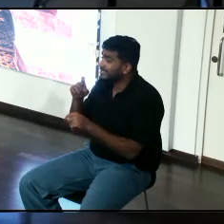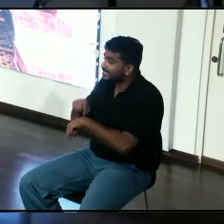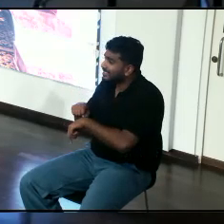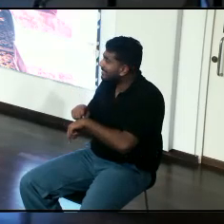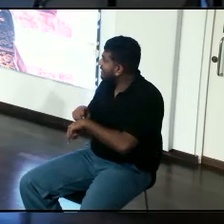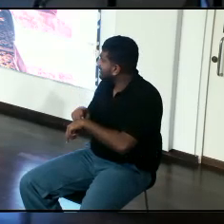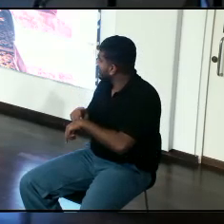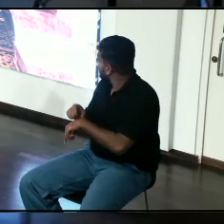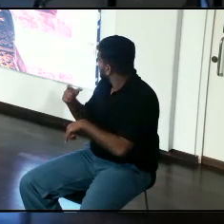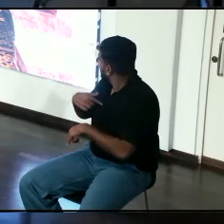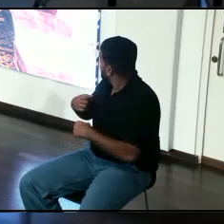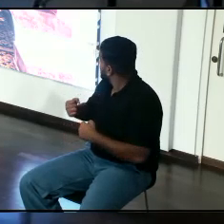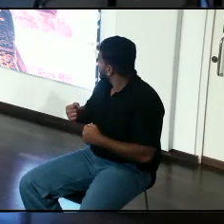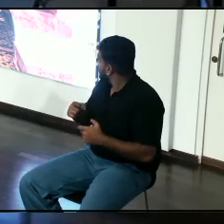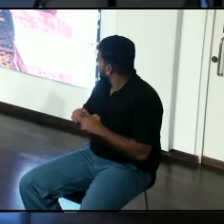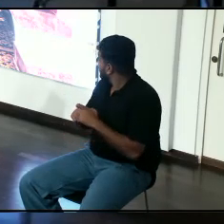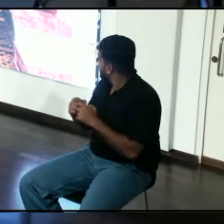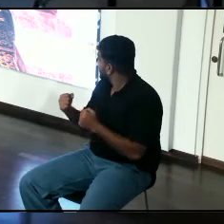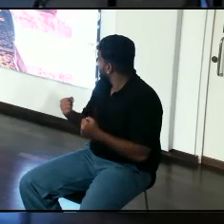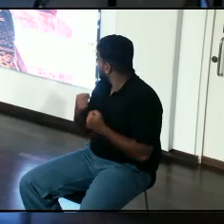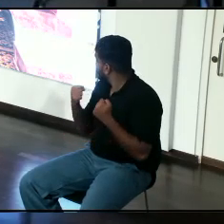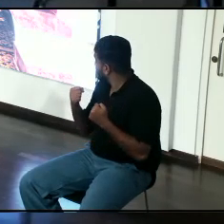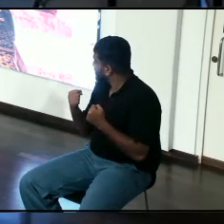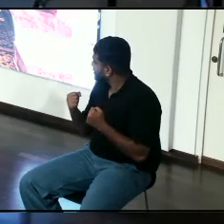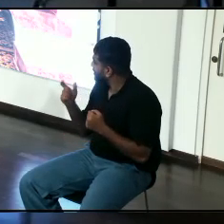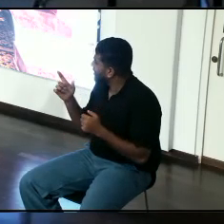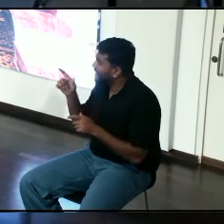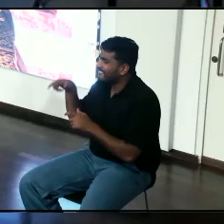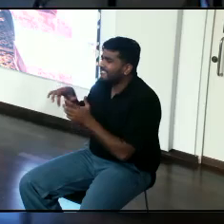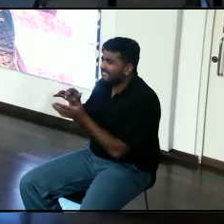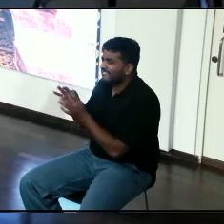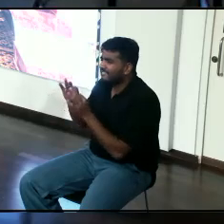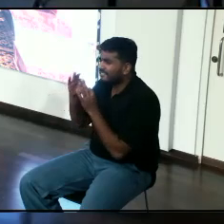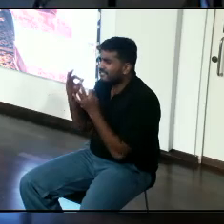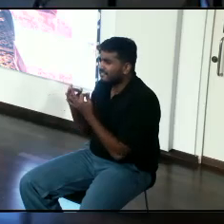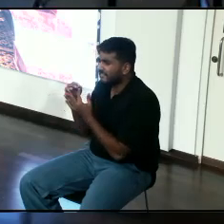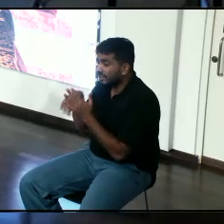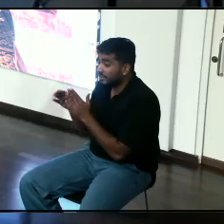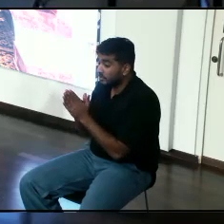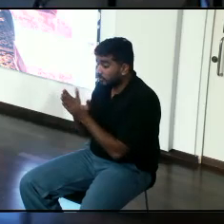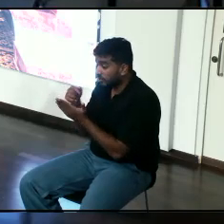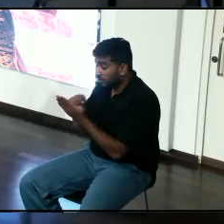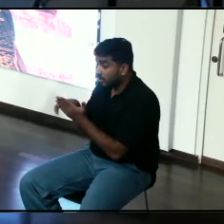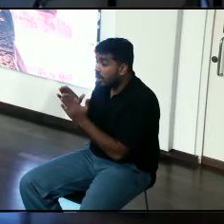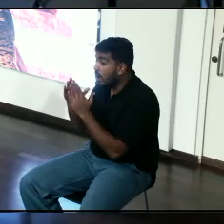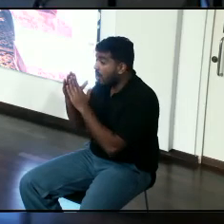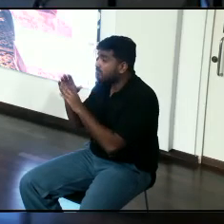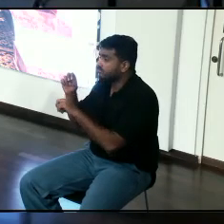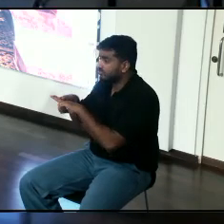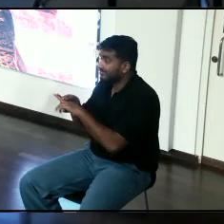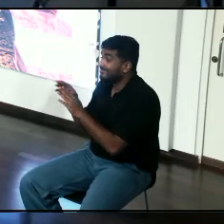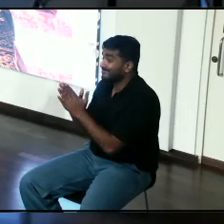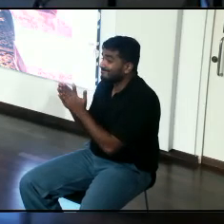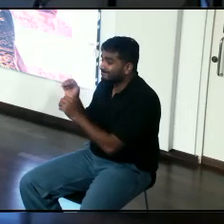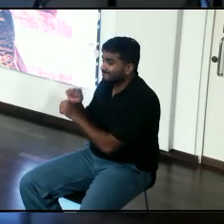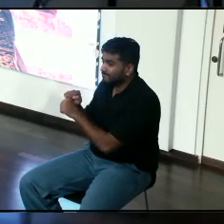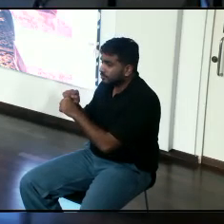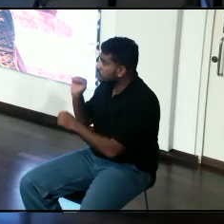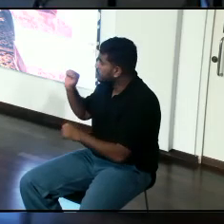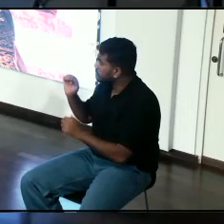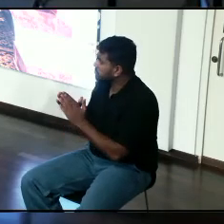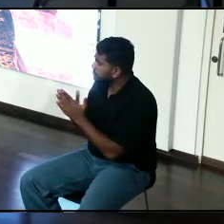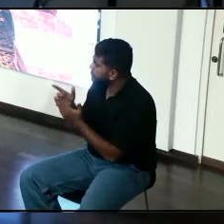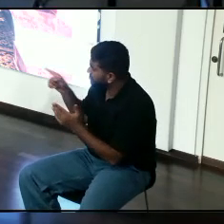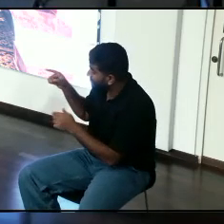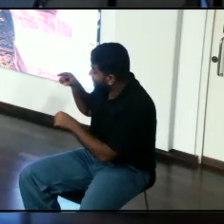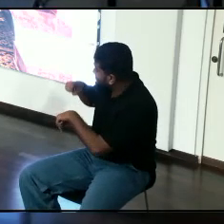is an image, first of all, from the Desa family that features the book as House of Belongings. So in this